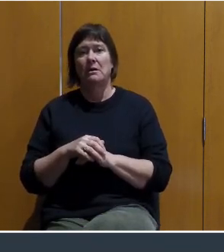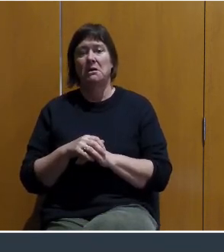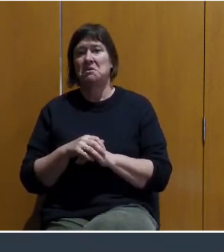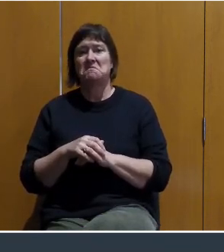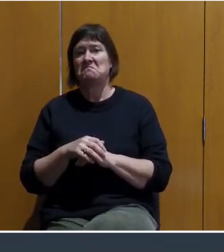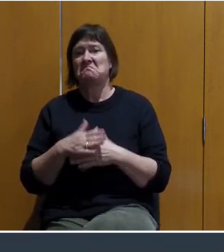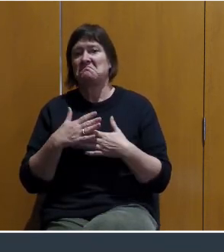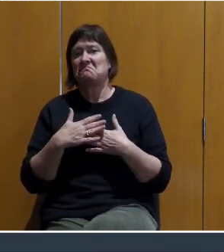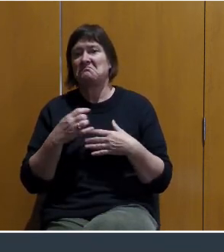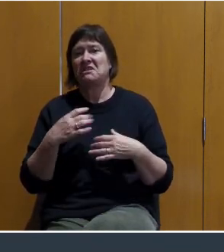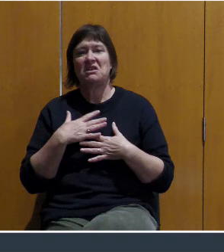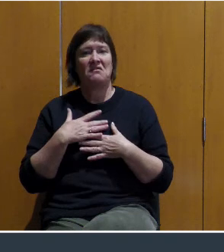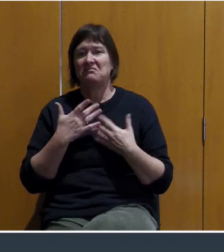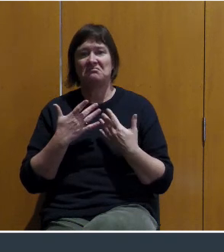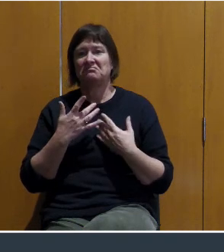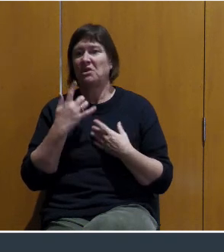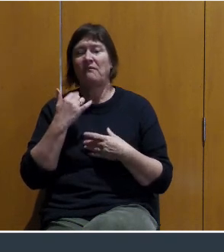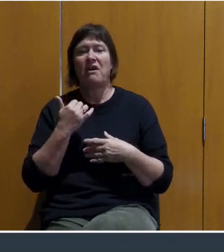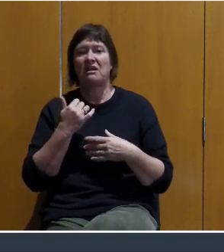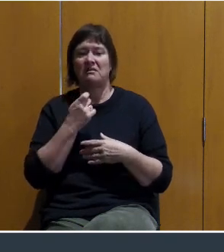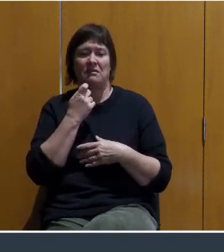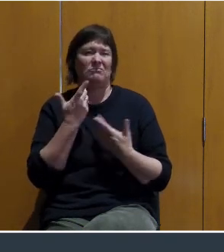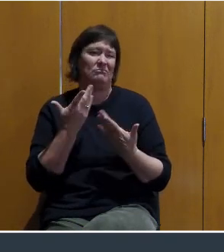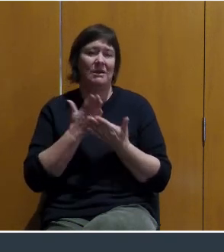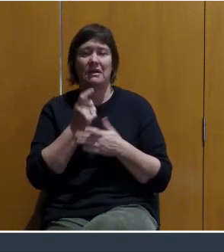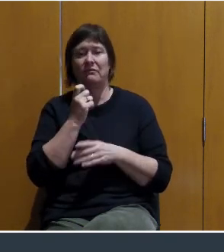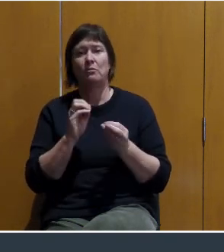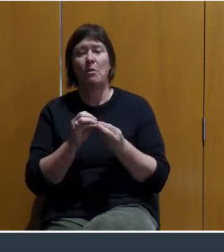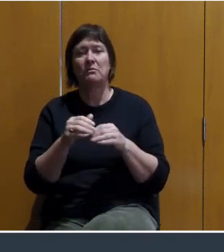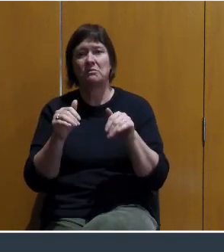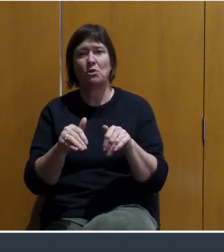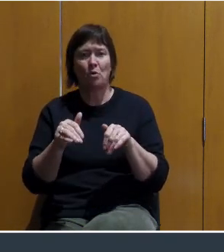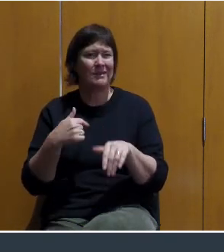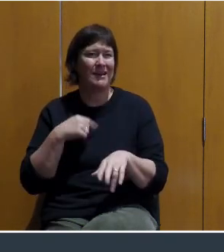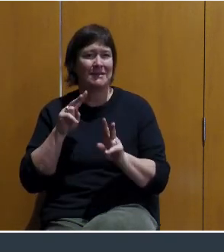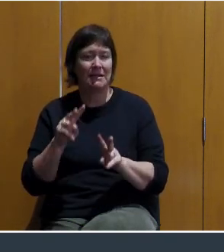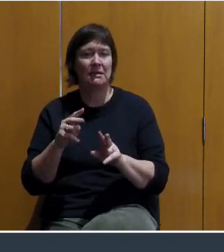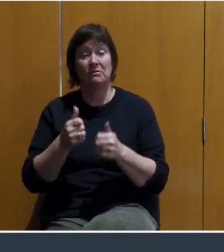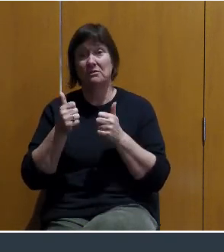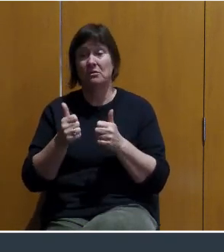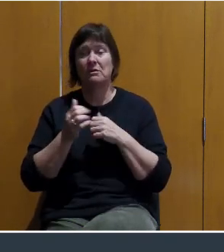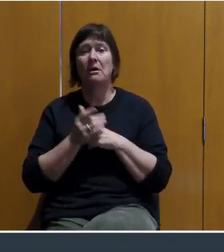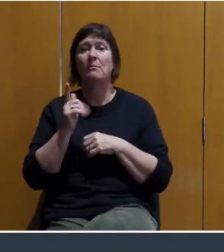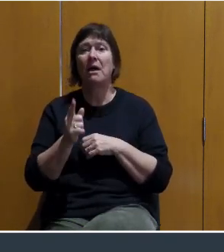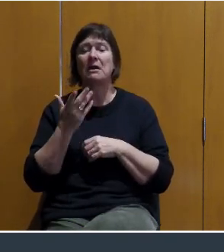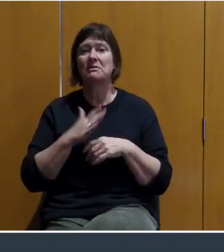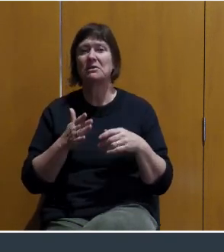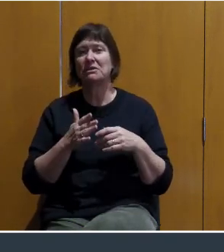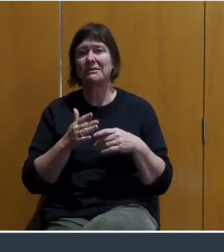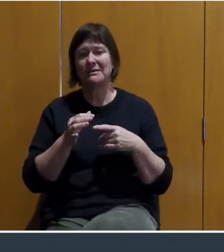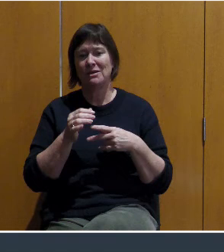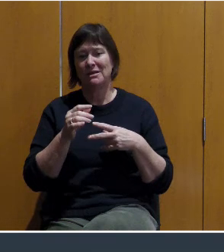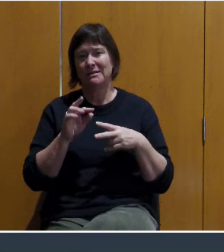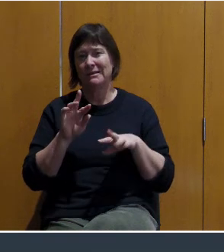with dogs and such, which is really pleasing to see. But I would like to just expand on a couple of